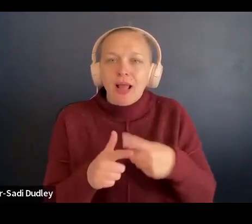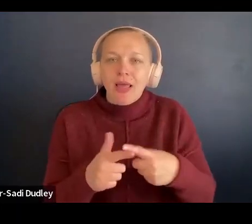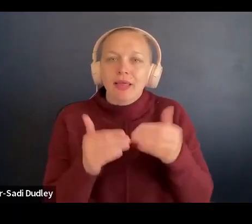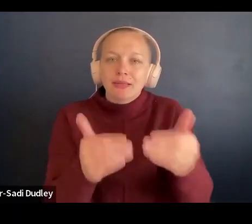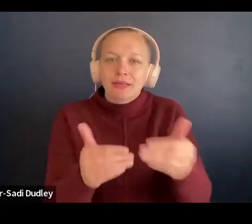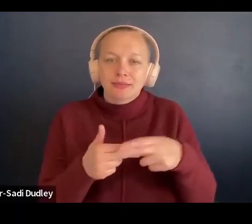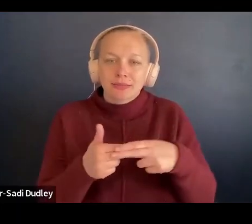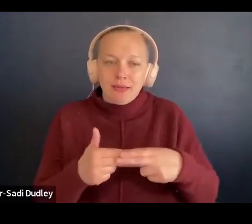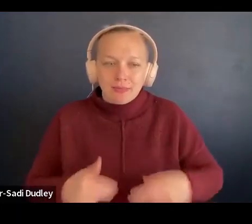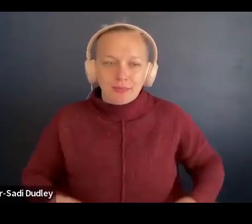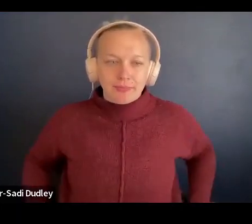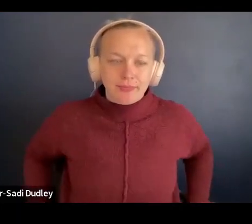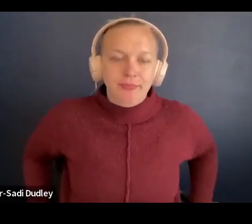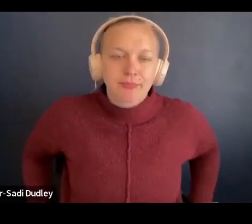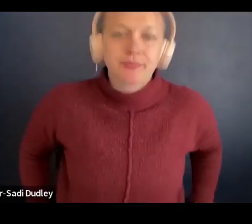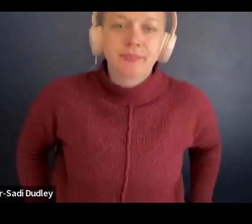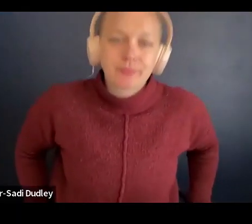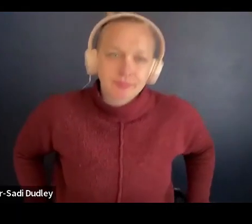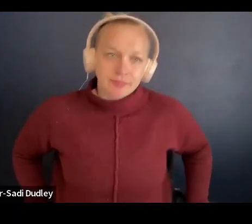to the next slide.